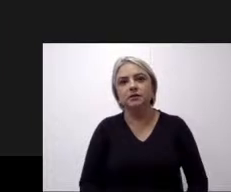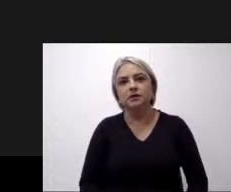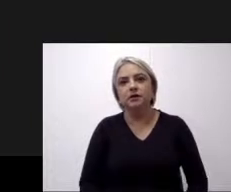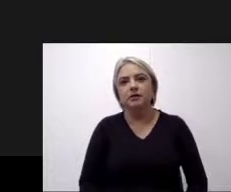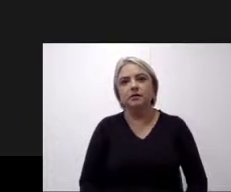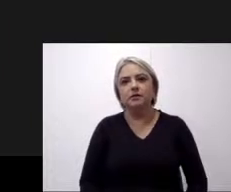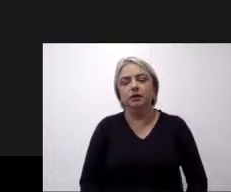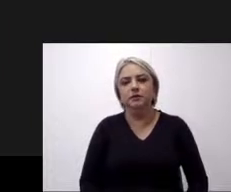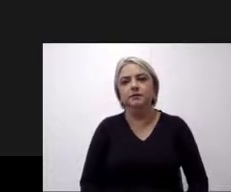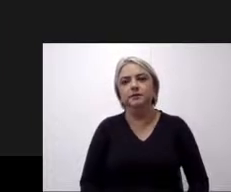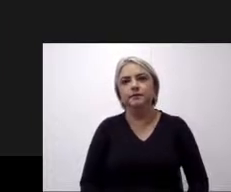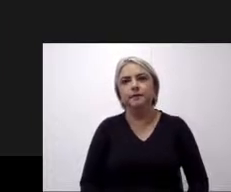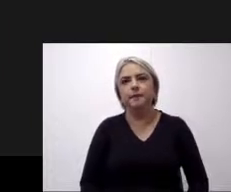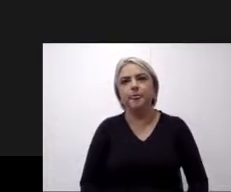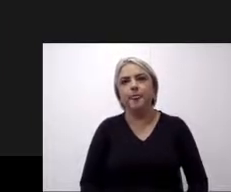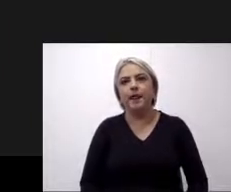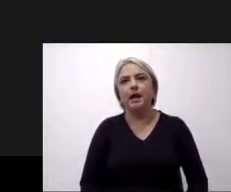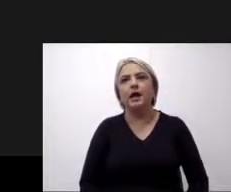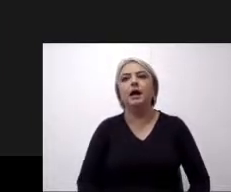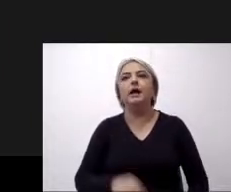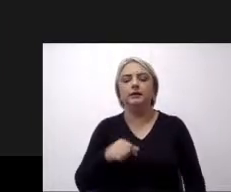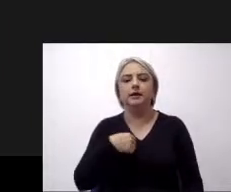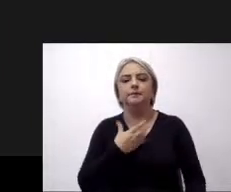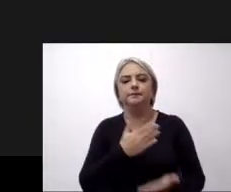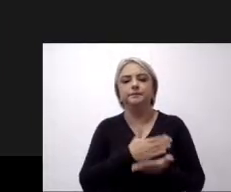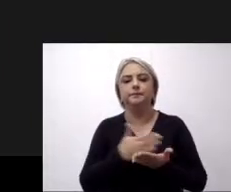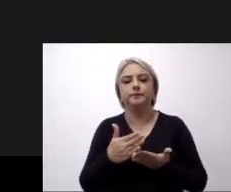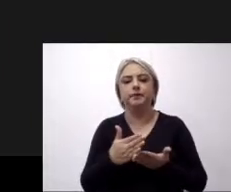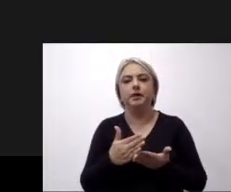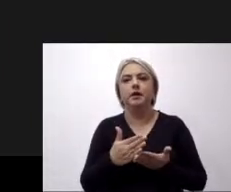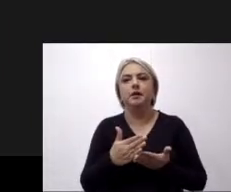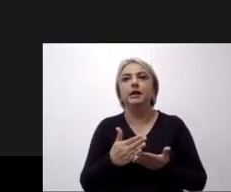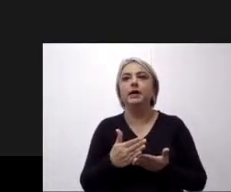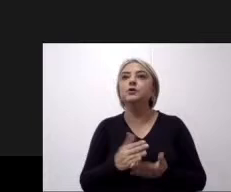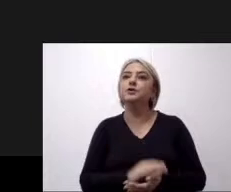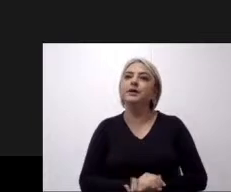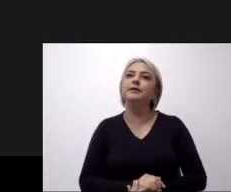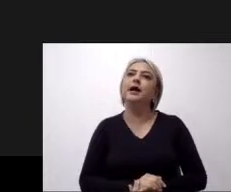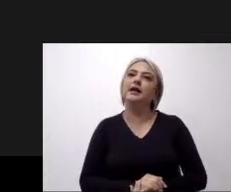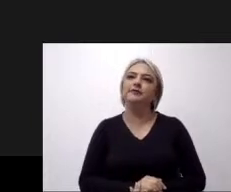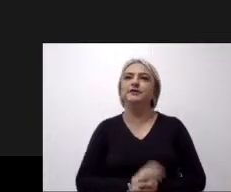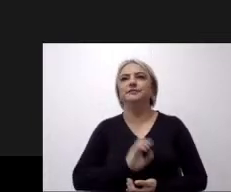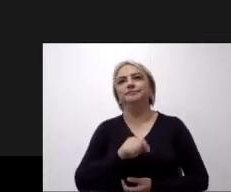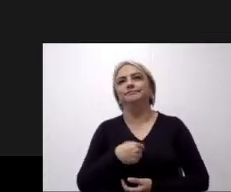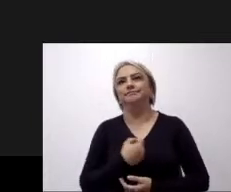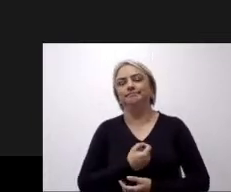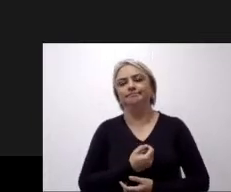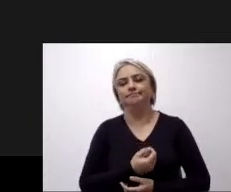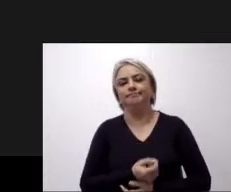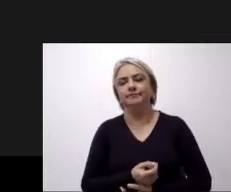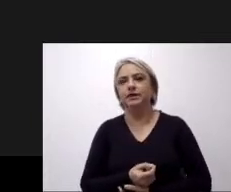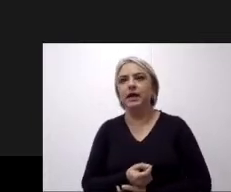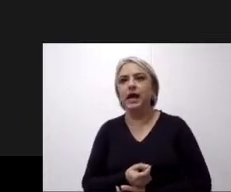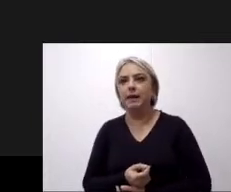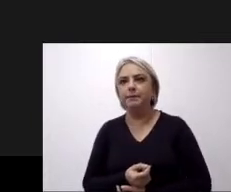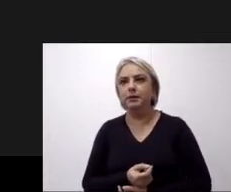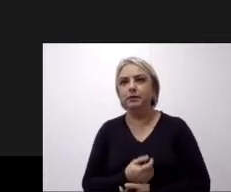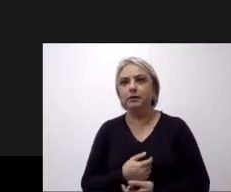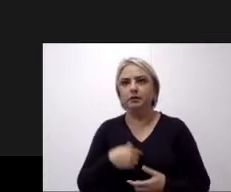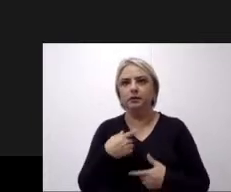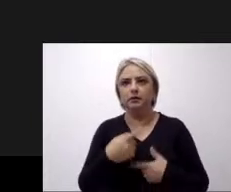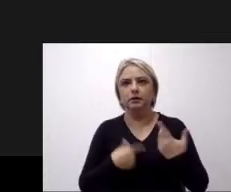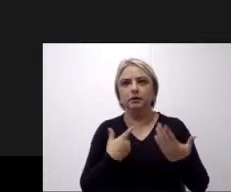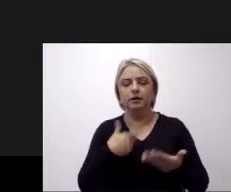Since the beginning of the 2010s, research on gender and implementation of public action has developed in